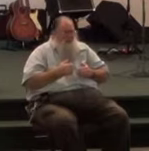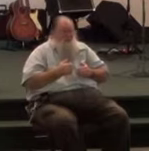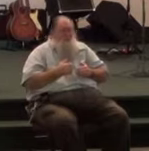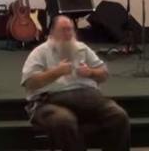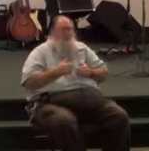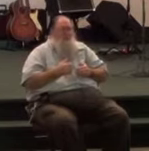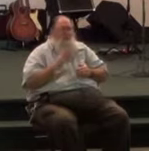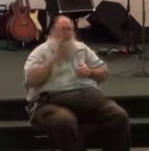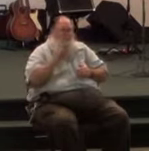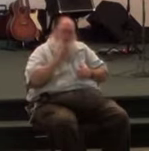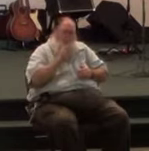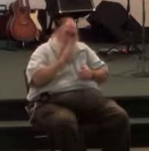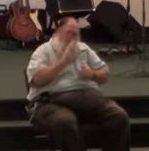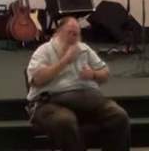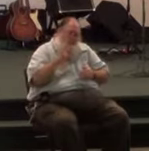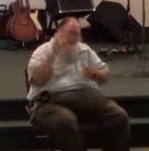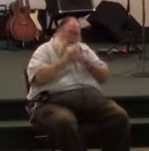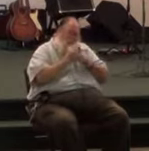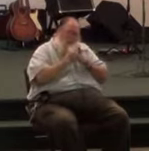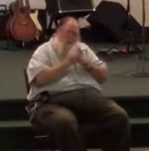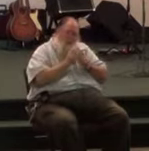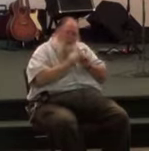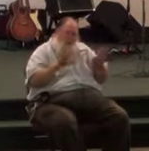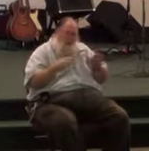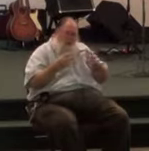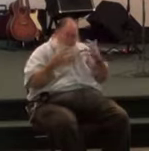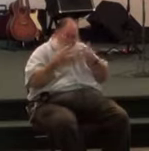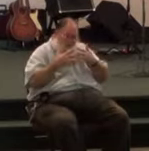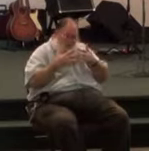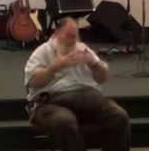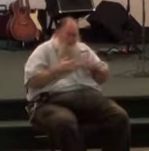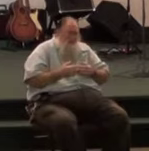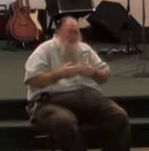in Kennerville, Indiana, in Indianapolis, in Washington,